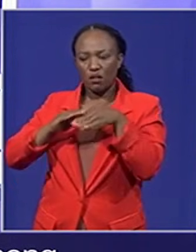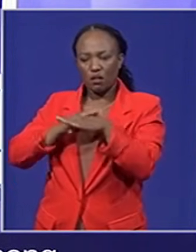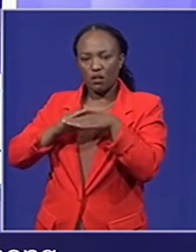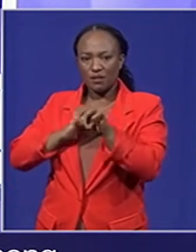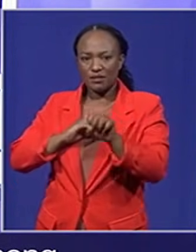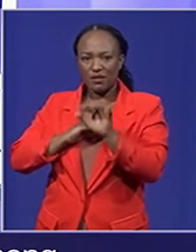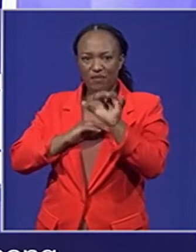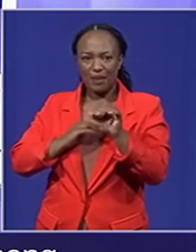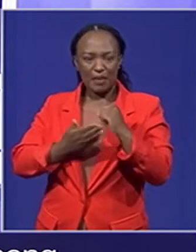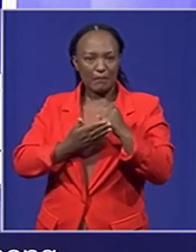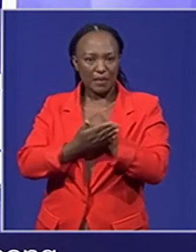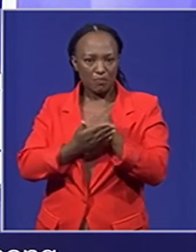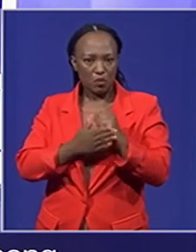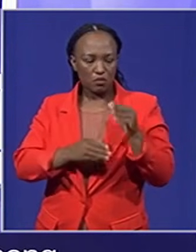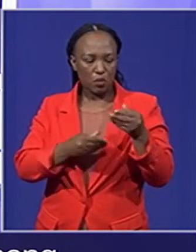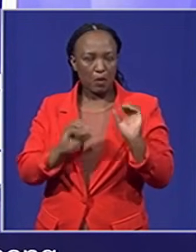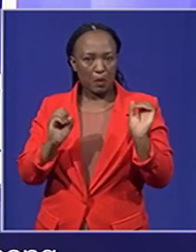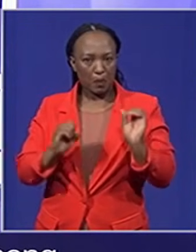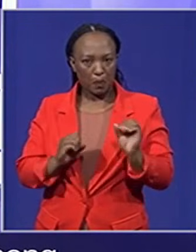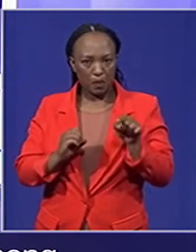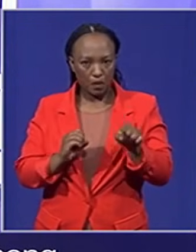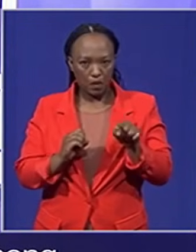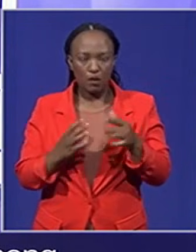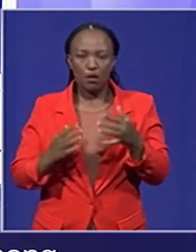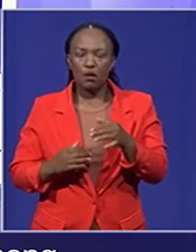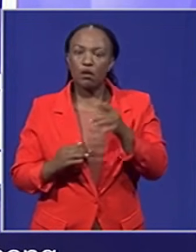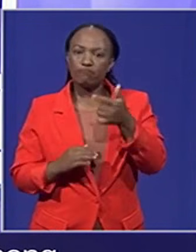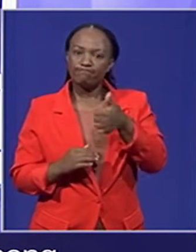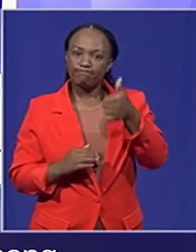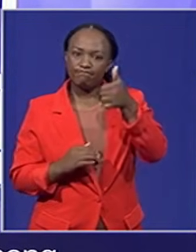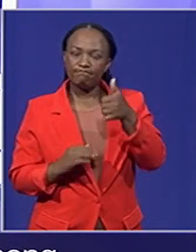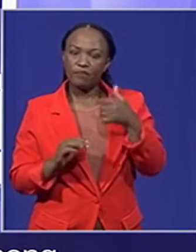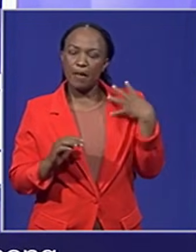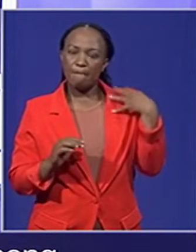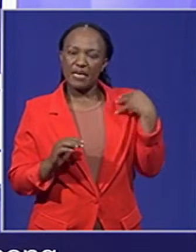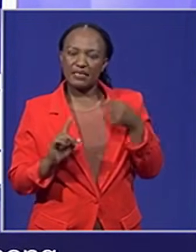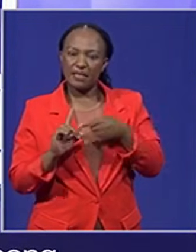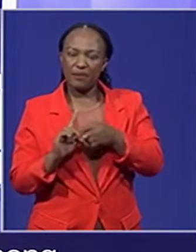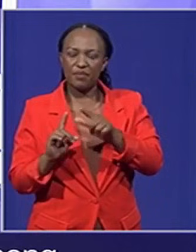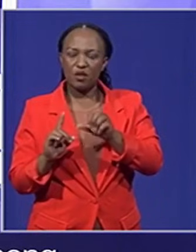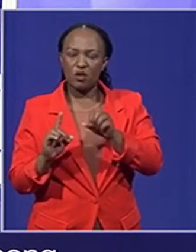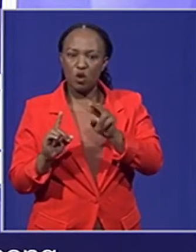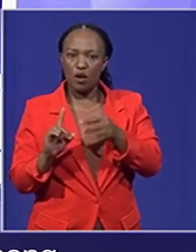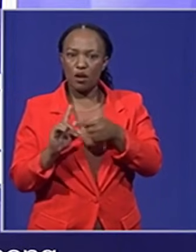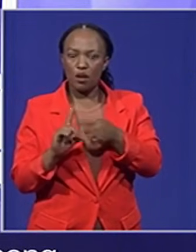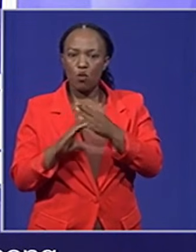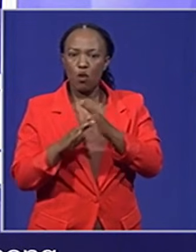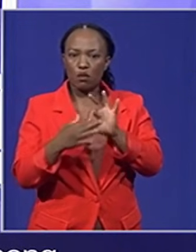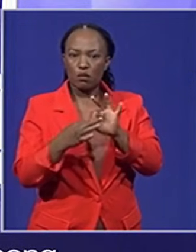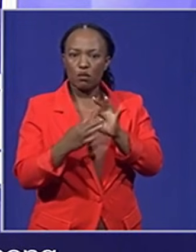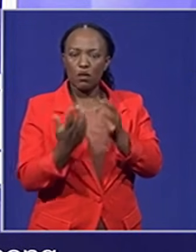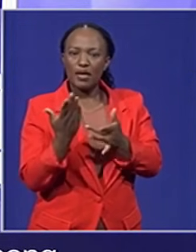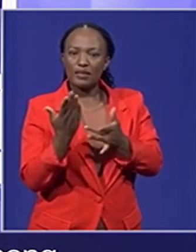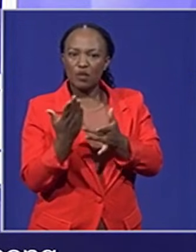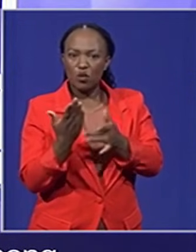tsela yeo e sego molaong. Tona ya kgoro ya merero ya selegae Lon Schreiber o re phokotšego yeo ke ka baka la tšhomišano le maemo a